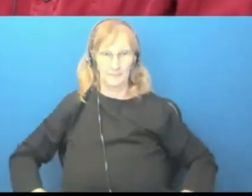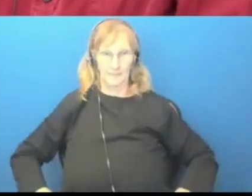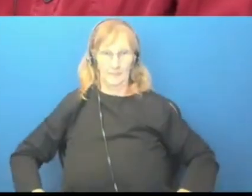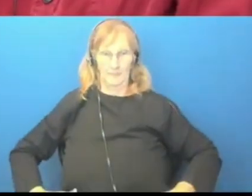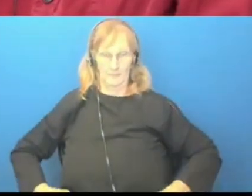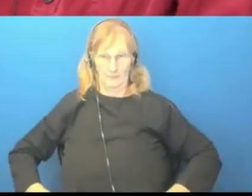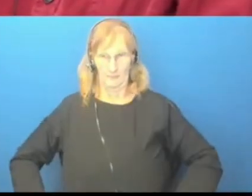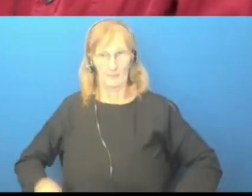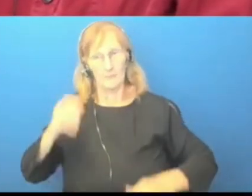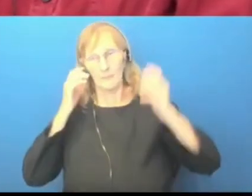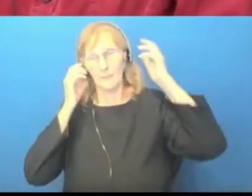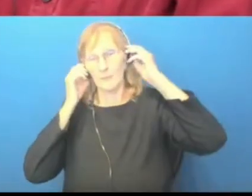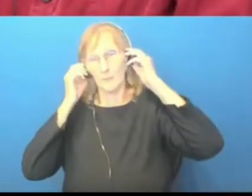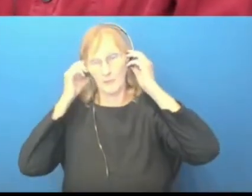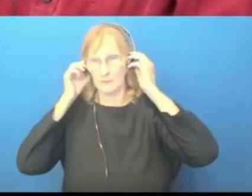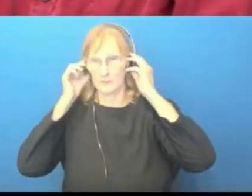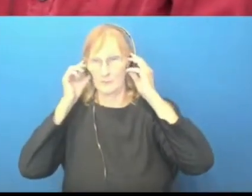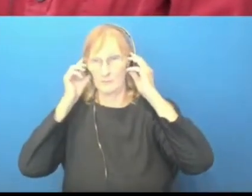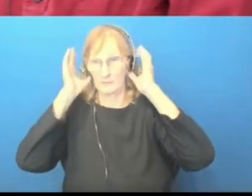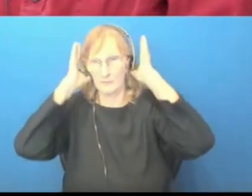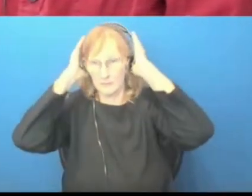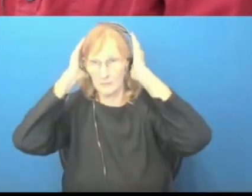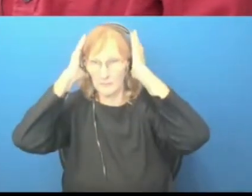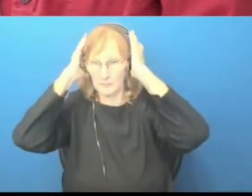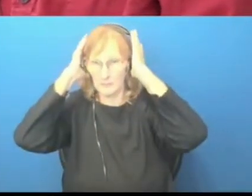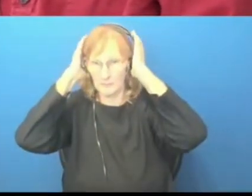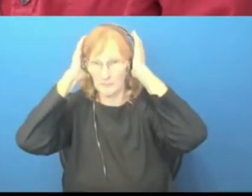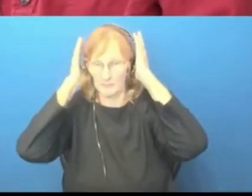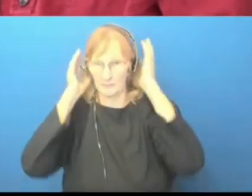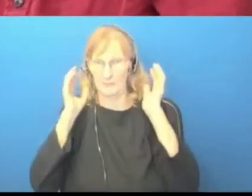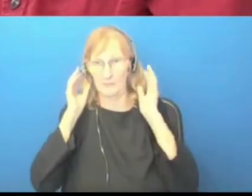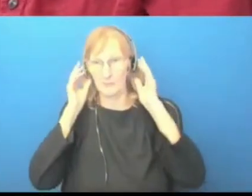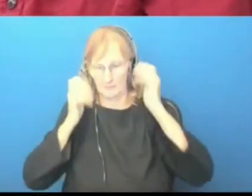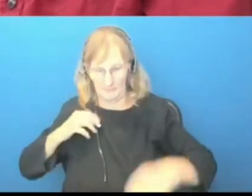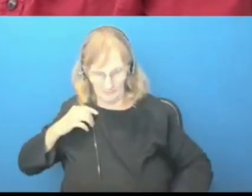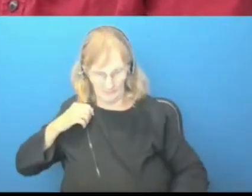So actually, not only the way it's what